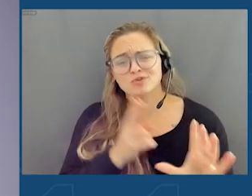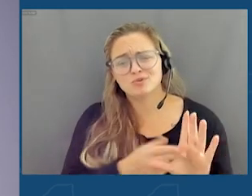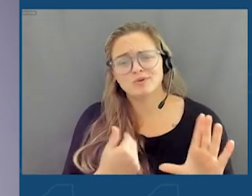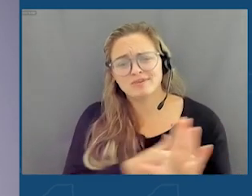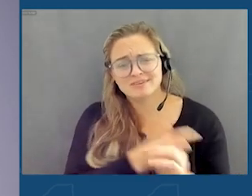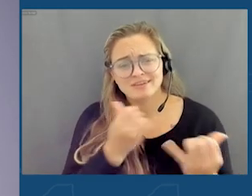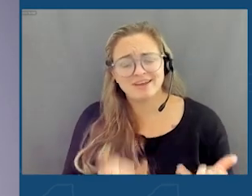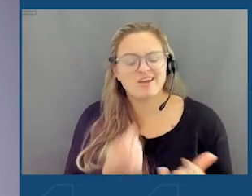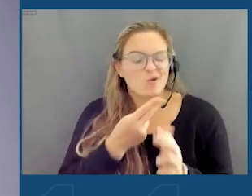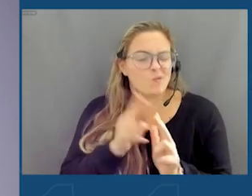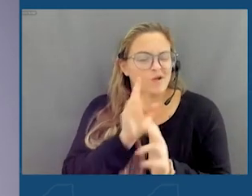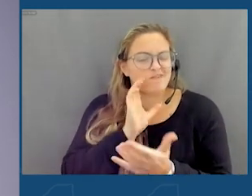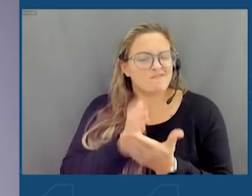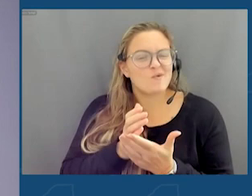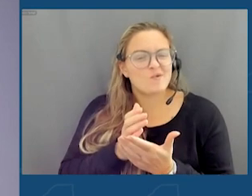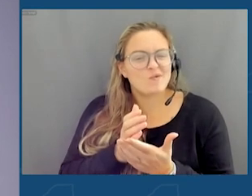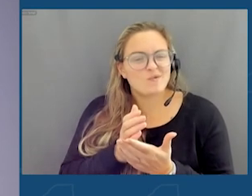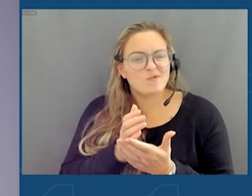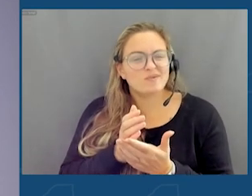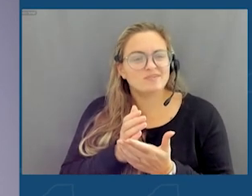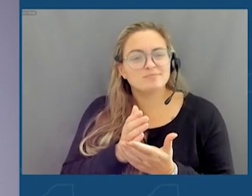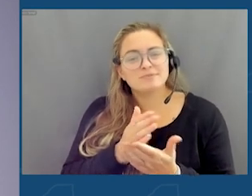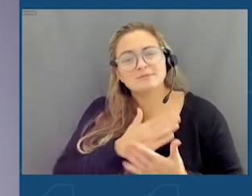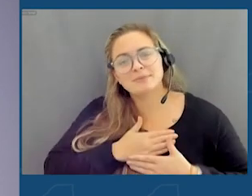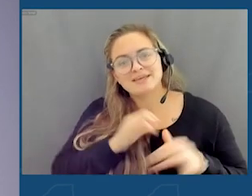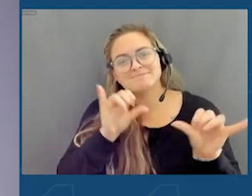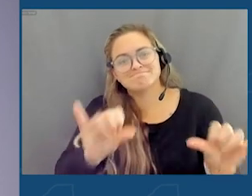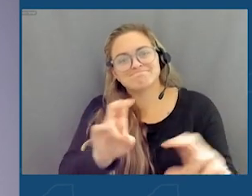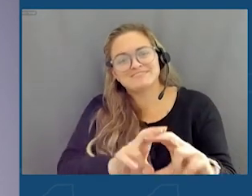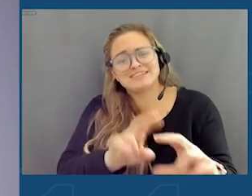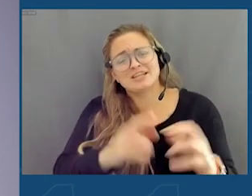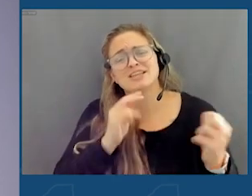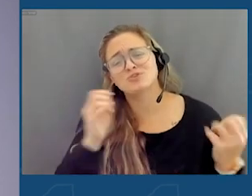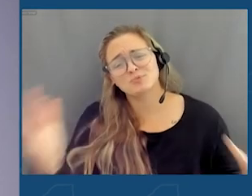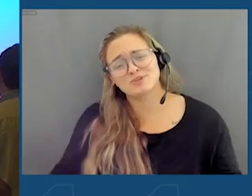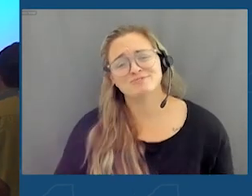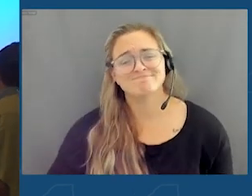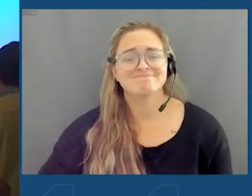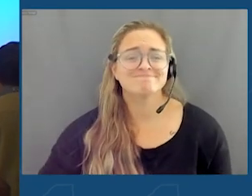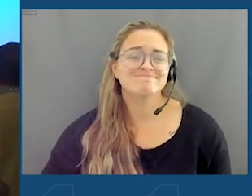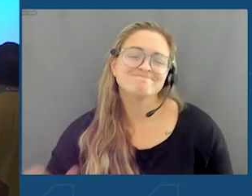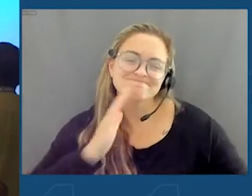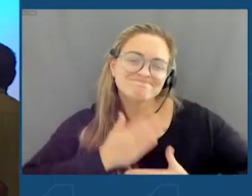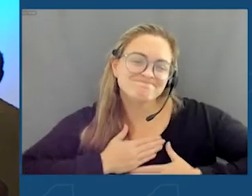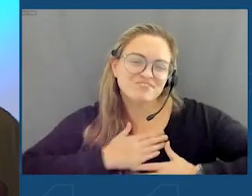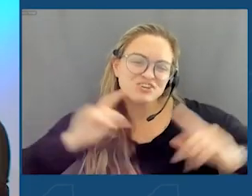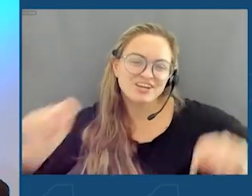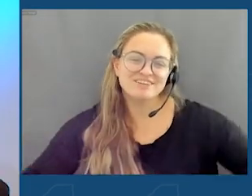quick photo and just ask that everyone please remain seated. Thank you so much for being here. We really appreciate it.